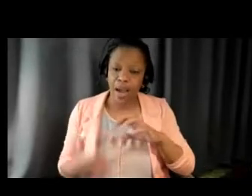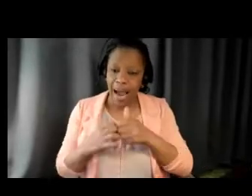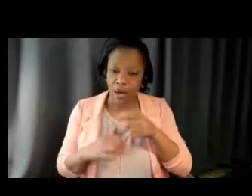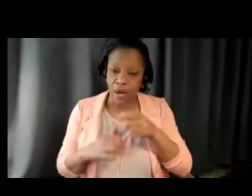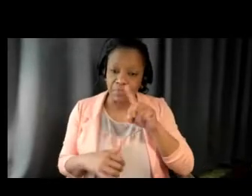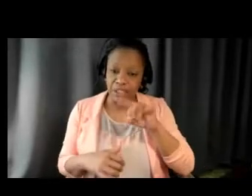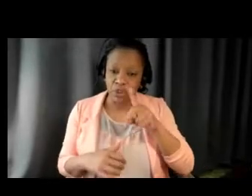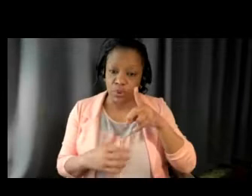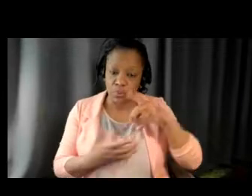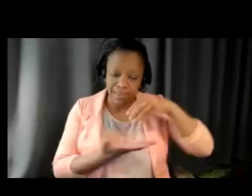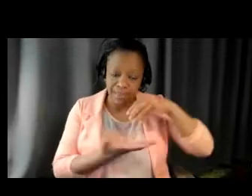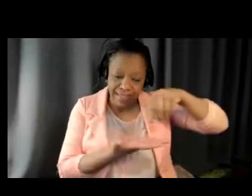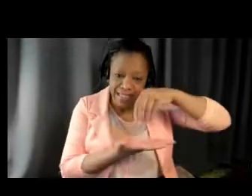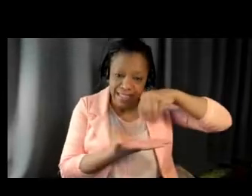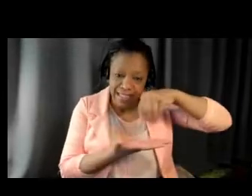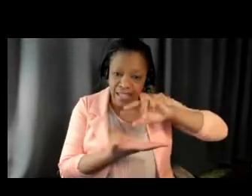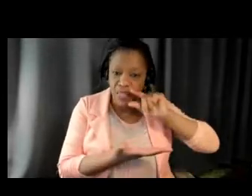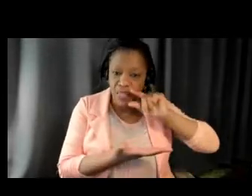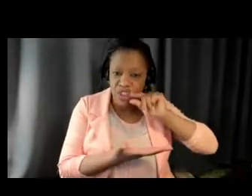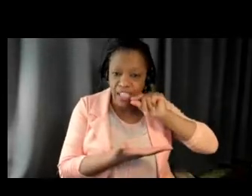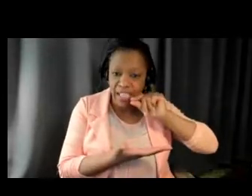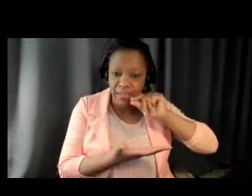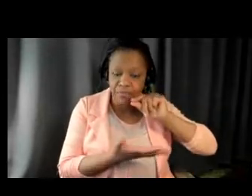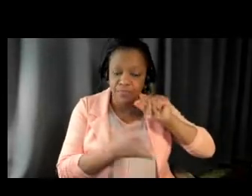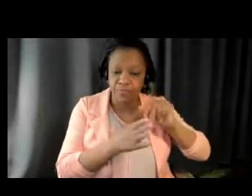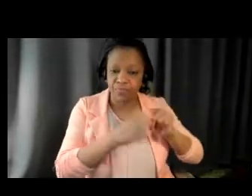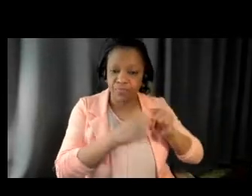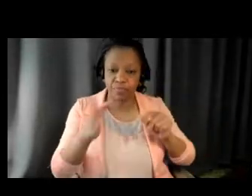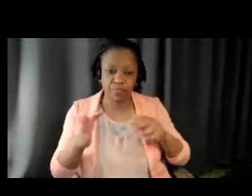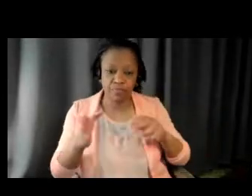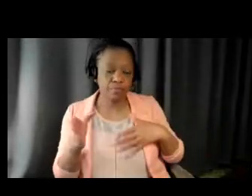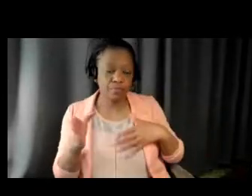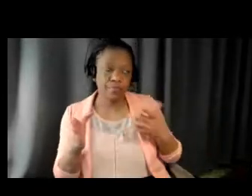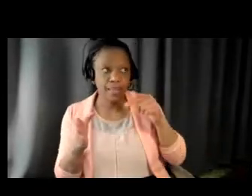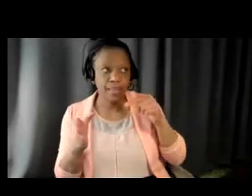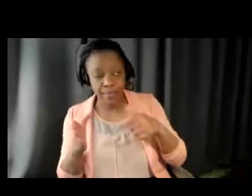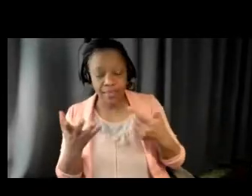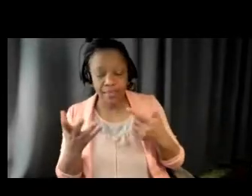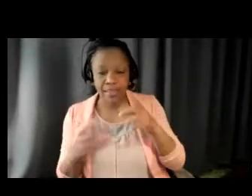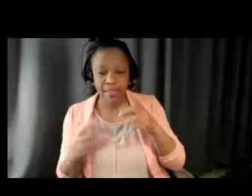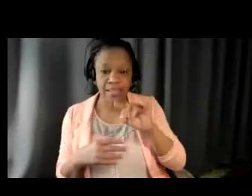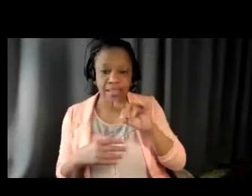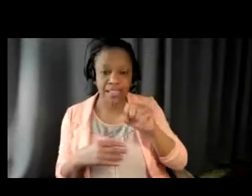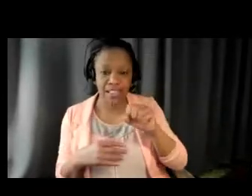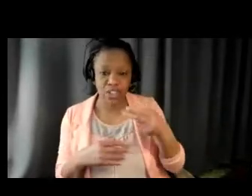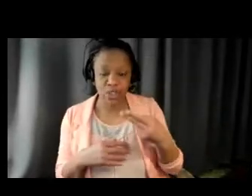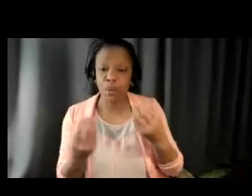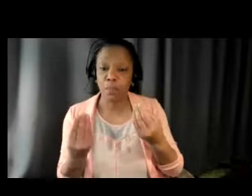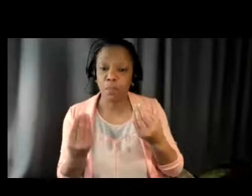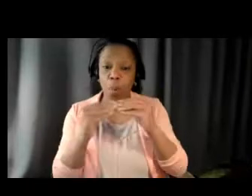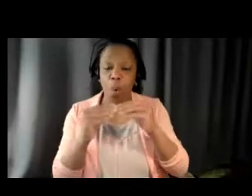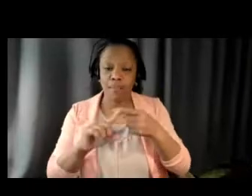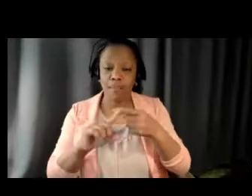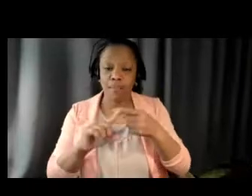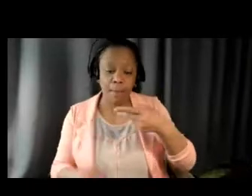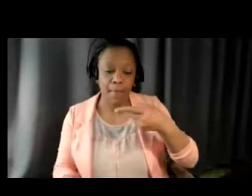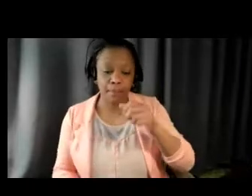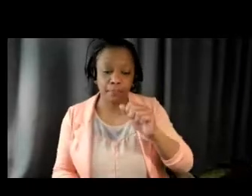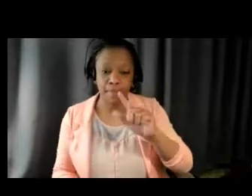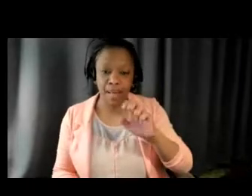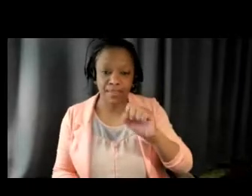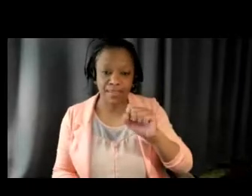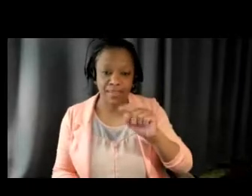Yes, since the dish is more Palestinian and I love to cook, I brought a mixture of